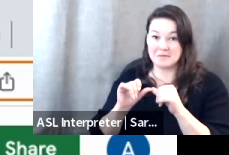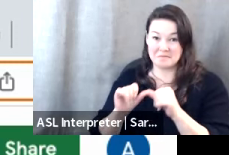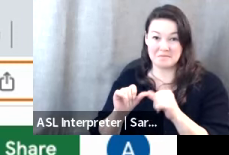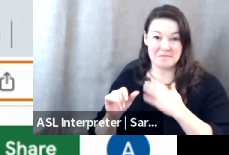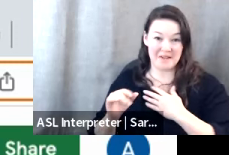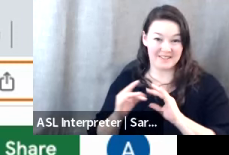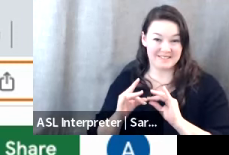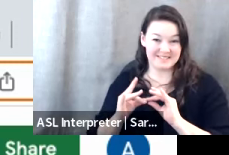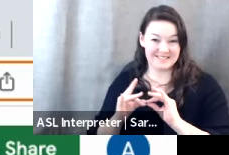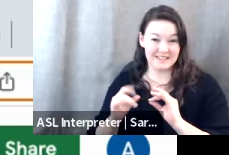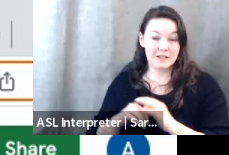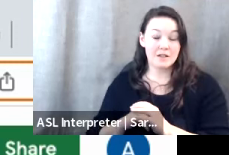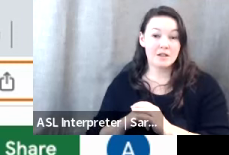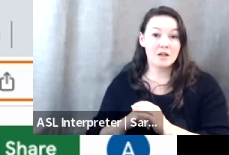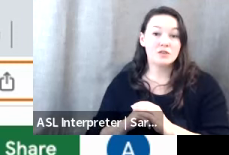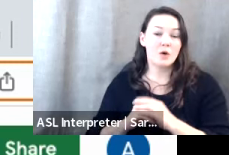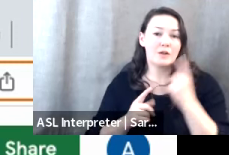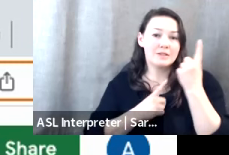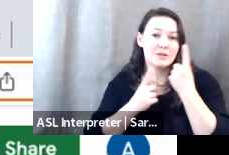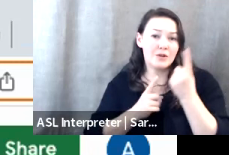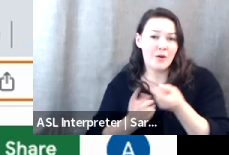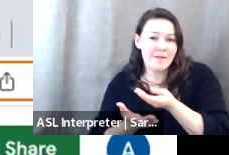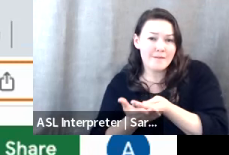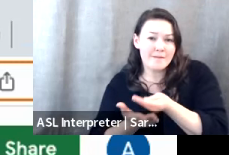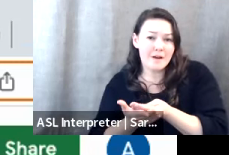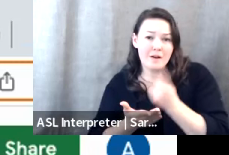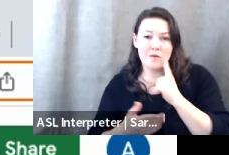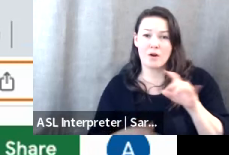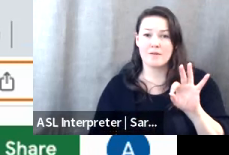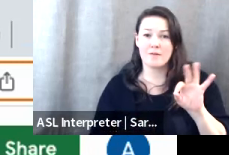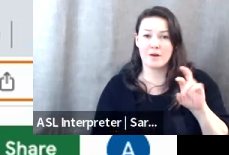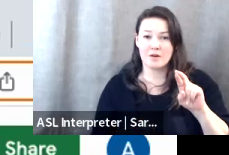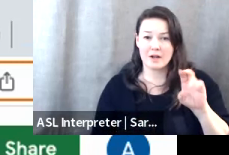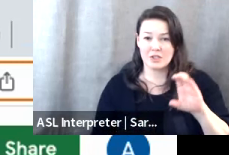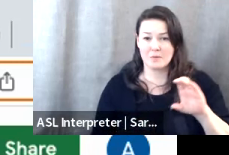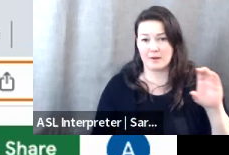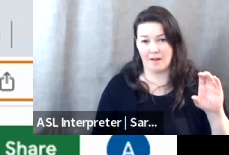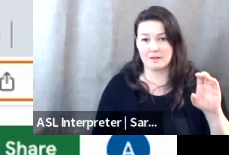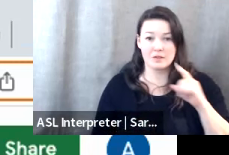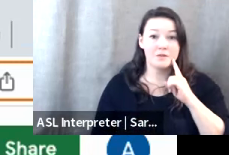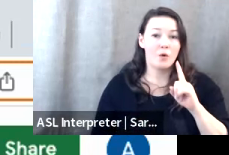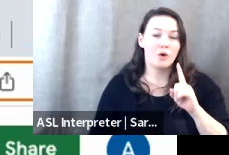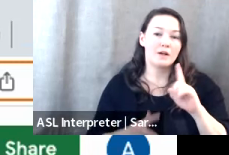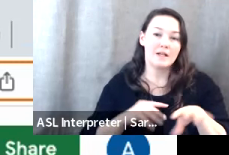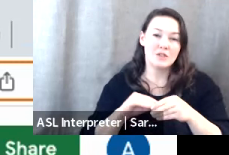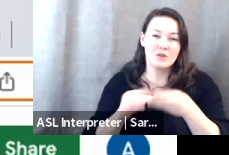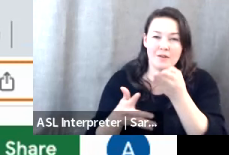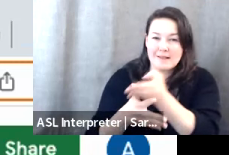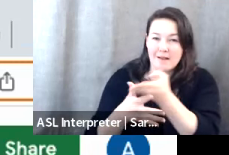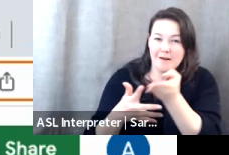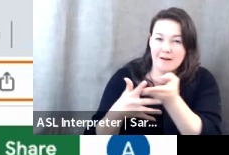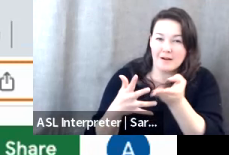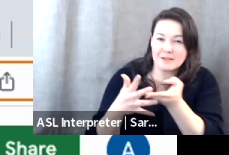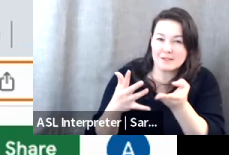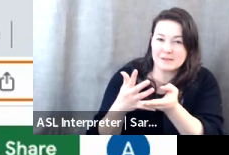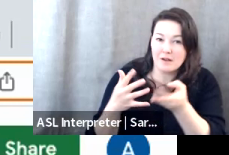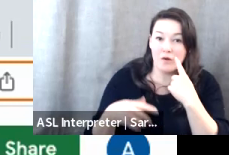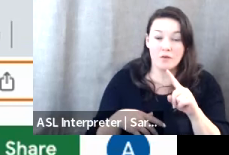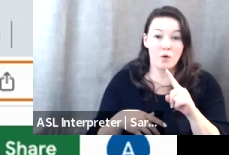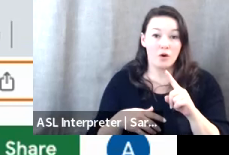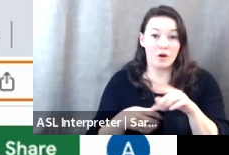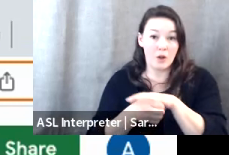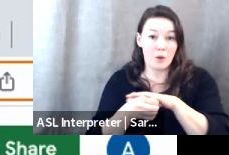of funding for Front Range Community College for additional slots for low-income local students to be able to continue